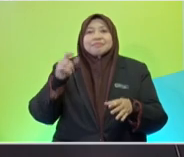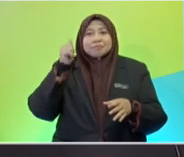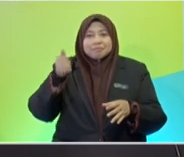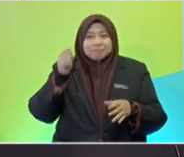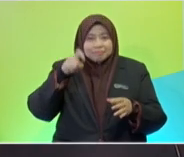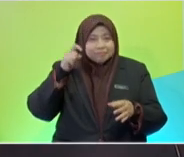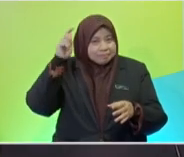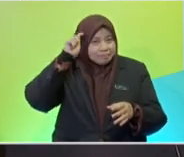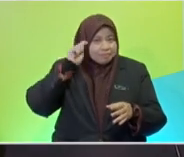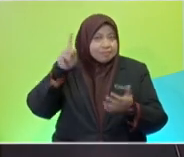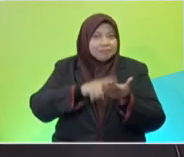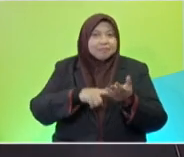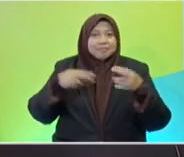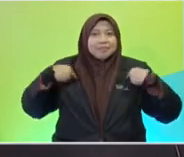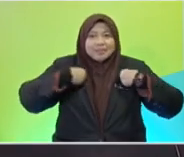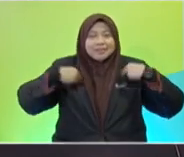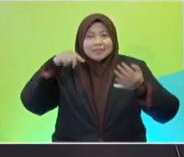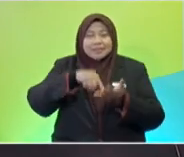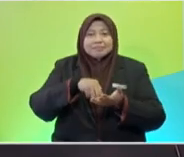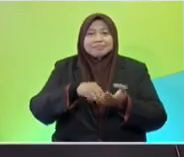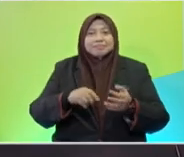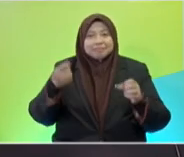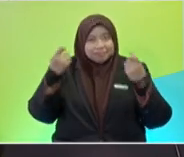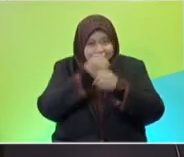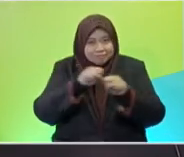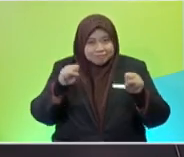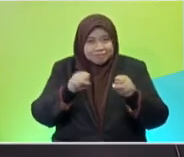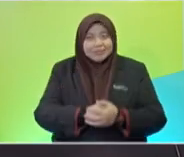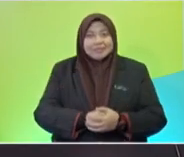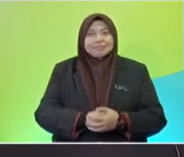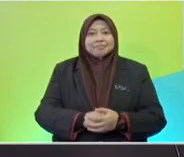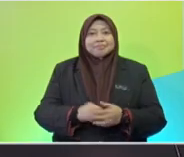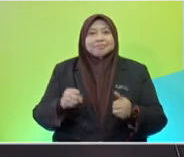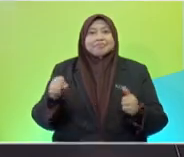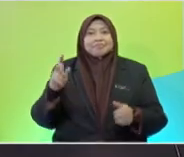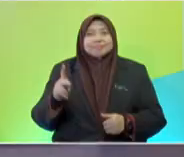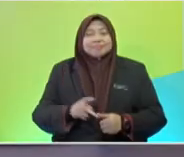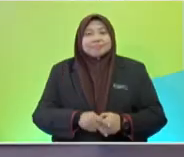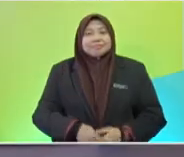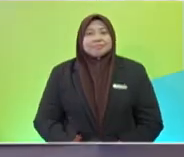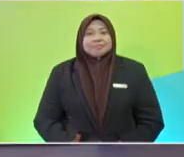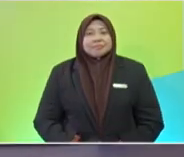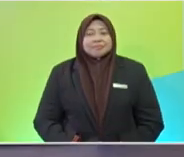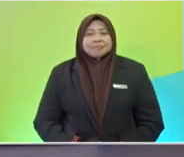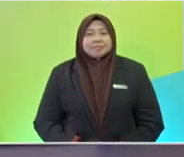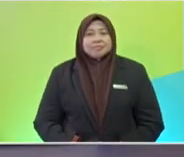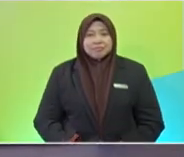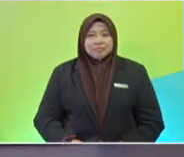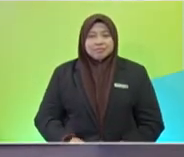playing game, guessing game. Okay, okay. You ready? Yes, I okay, am. Okay, here we go. Okay.